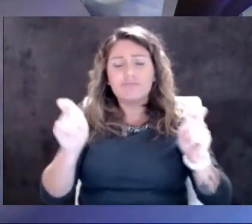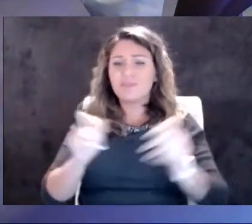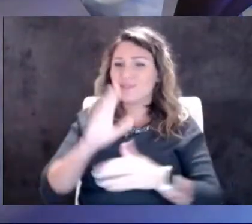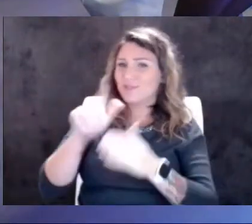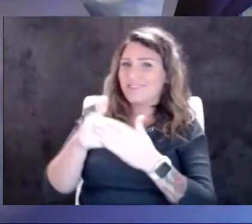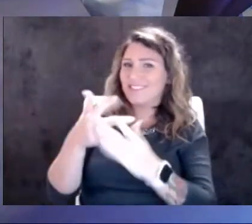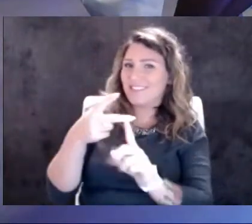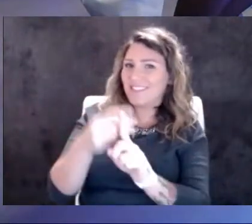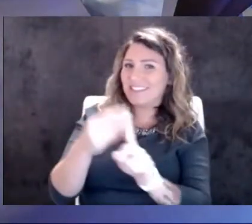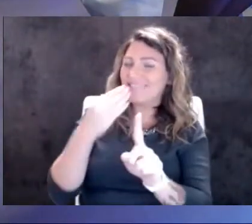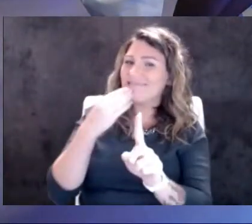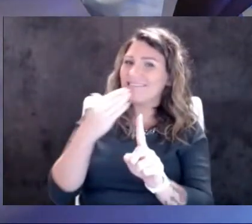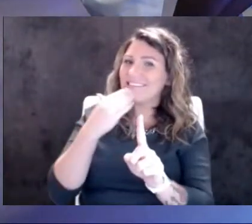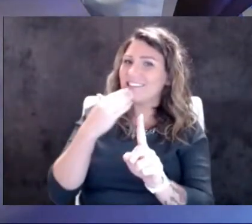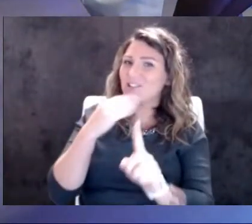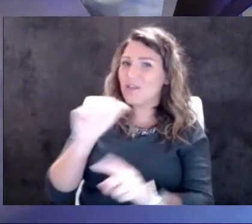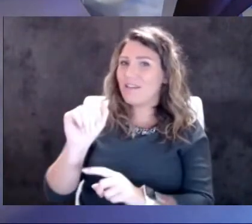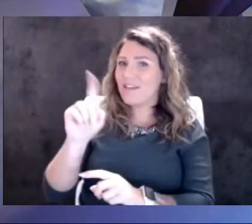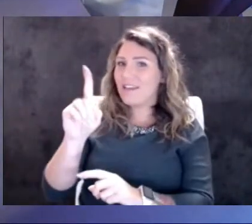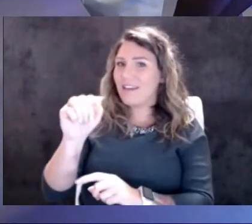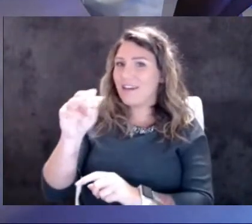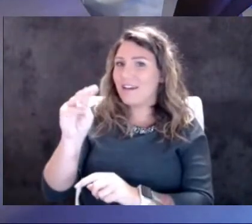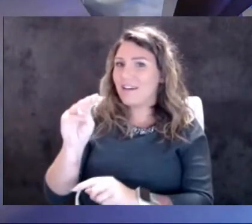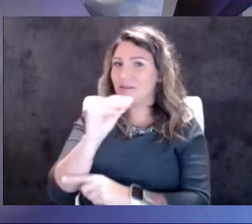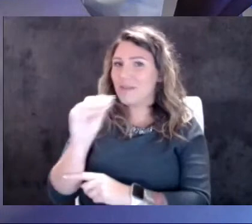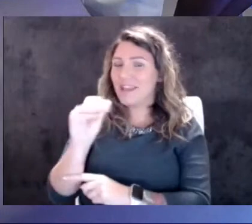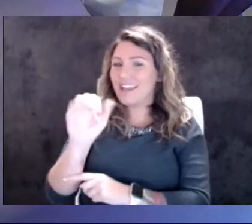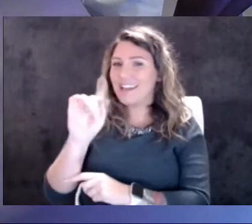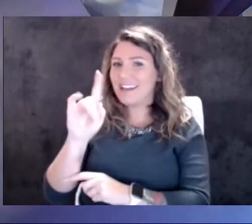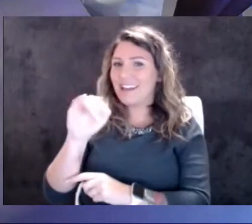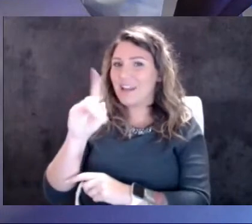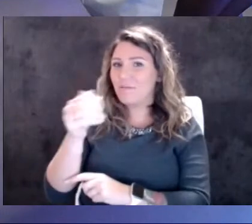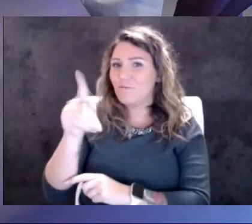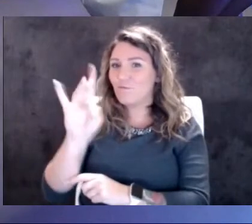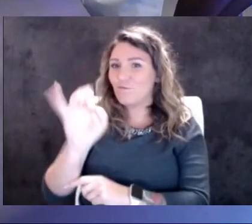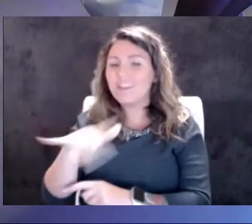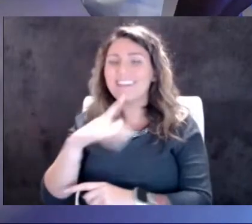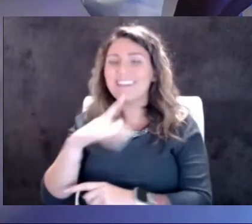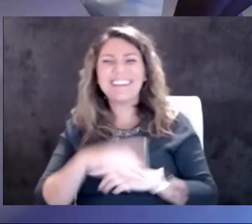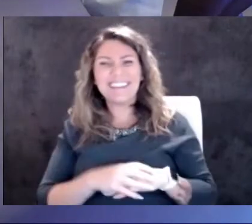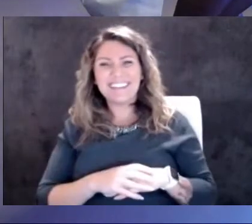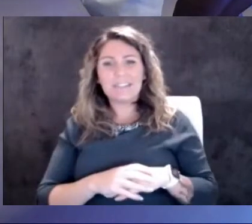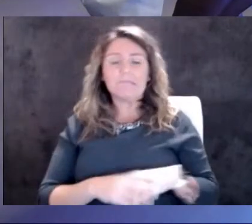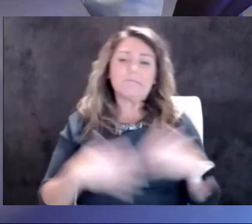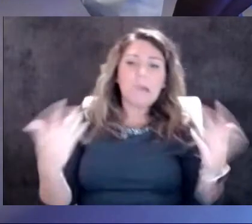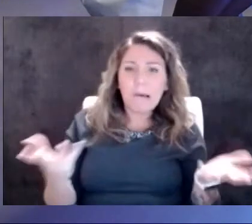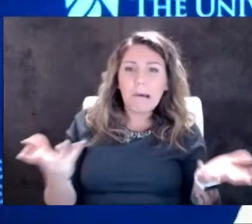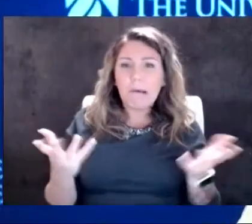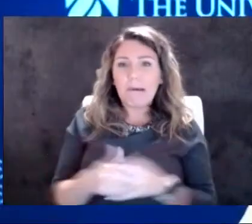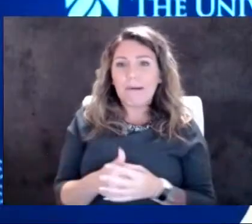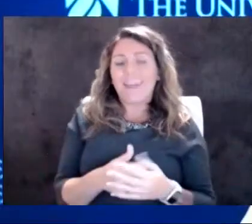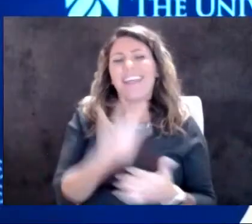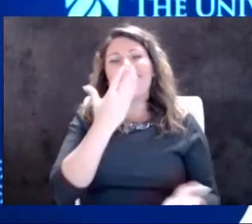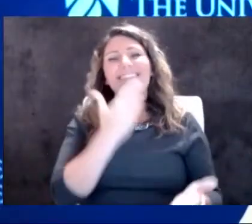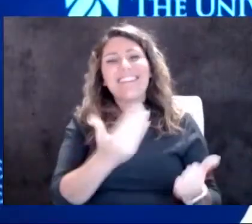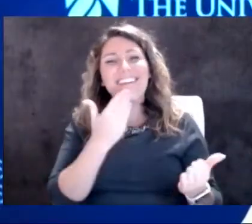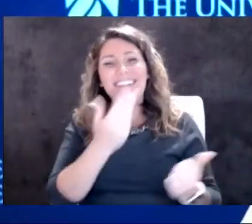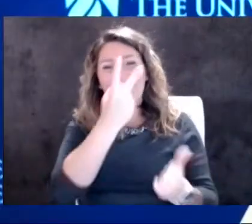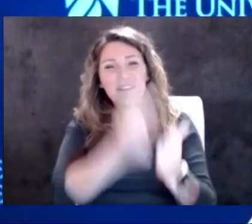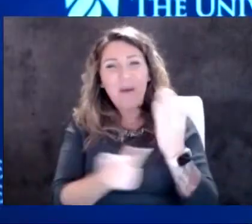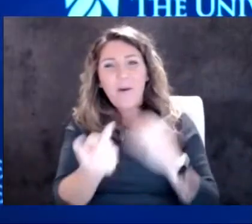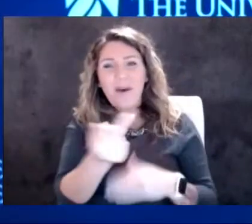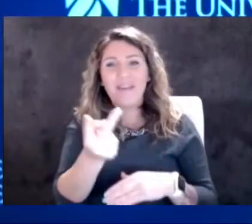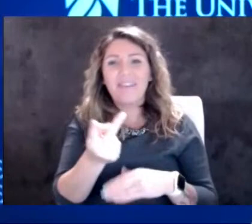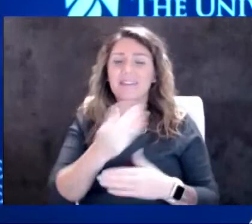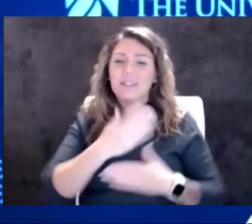Adam and to Amory, got it right that time, darn. Okay, to Adam and Amory for helping us with that. So appreciate your